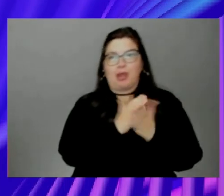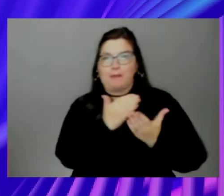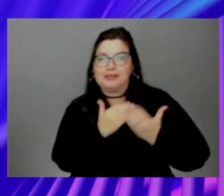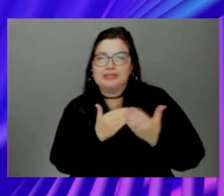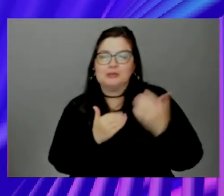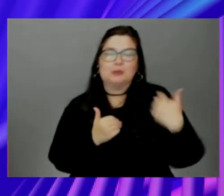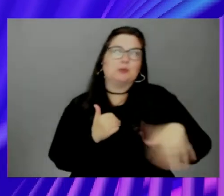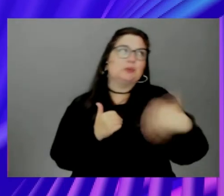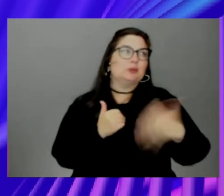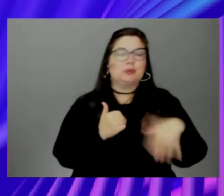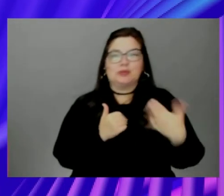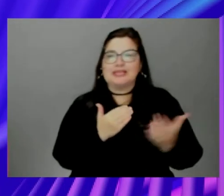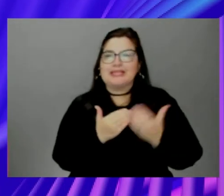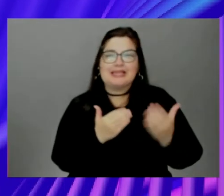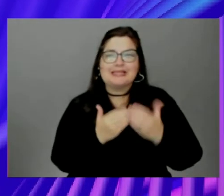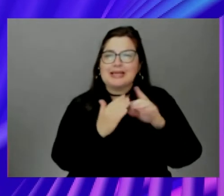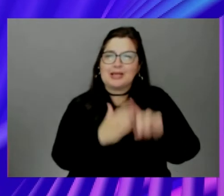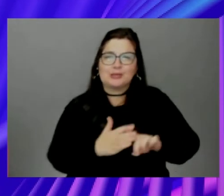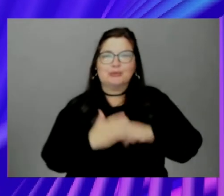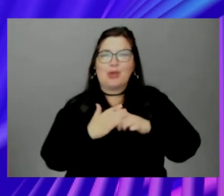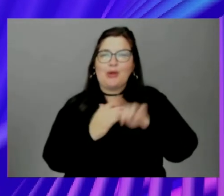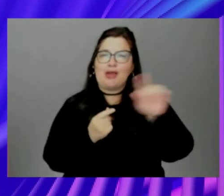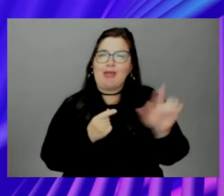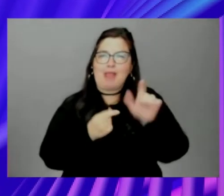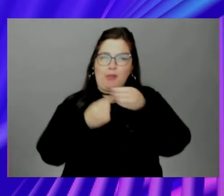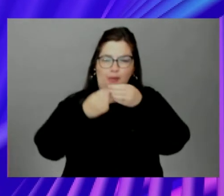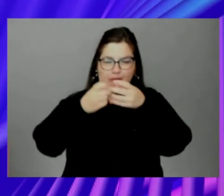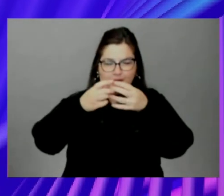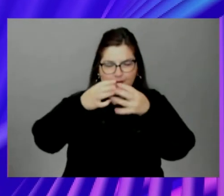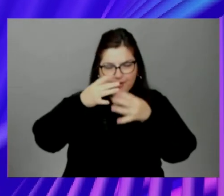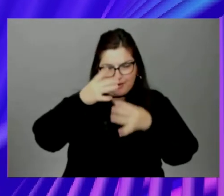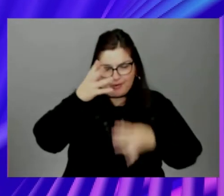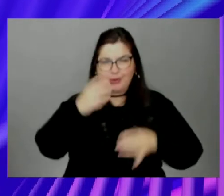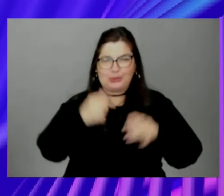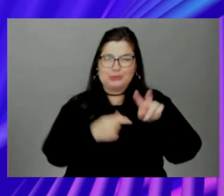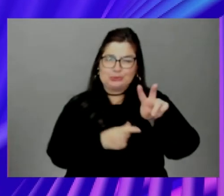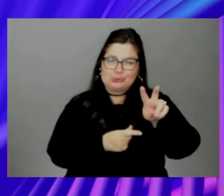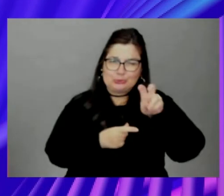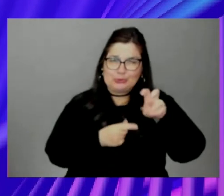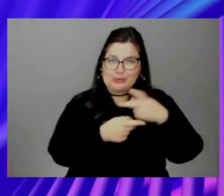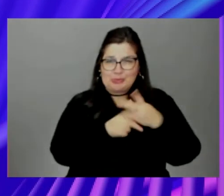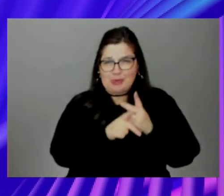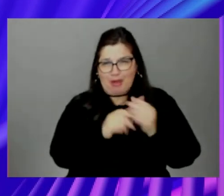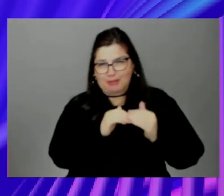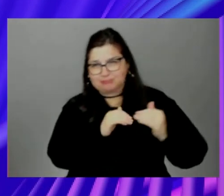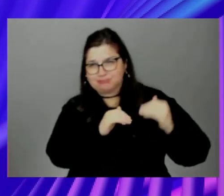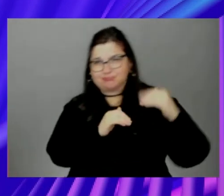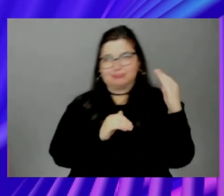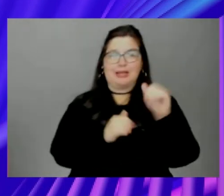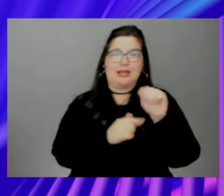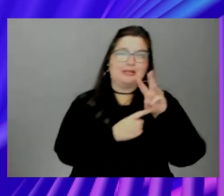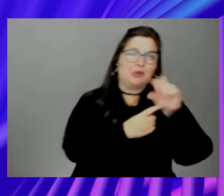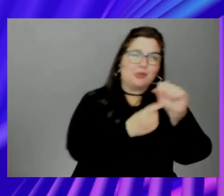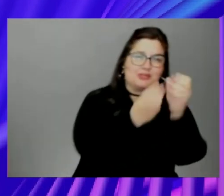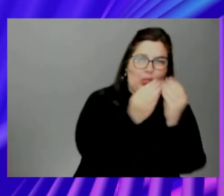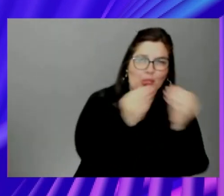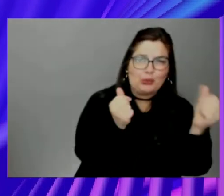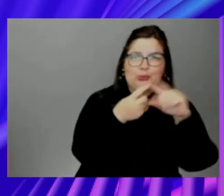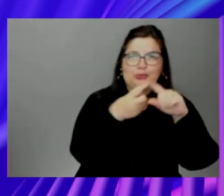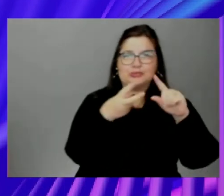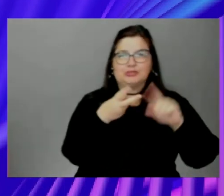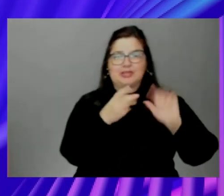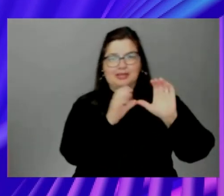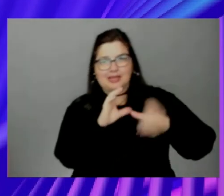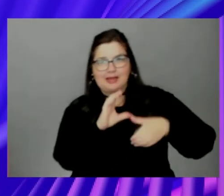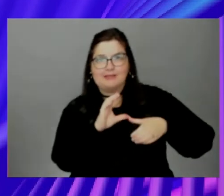started library that has, over 200 products in it right now. It has AWS solutions. It's got, config conformance packs. We've